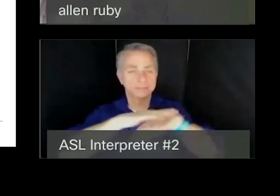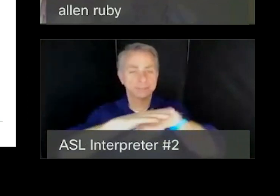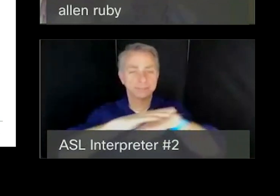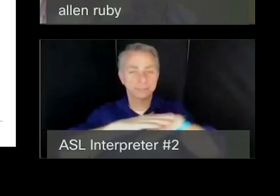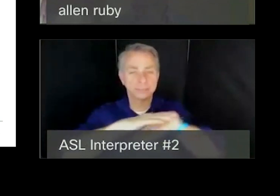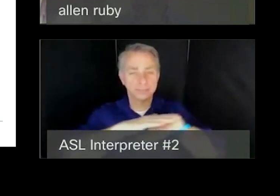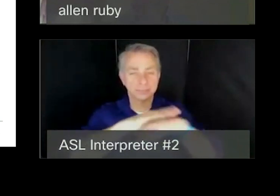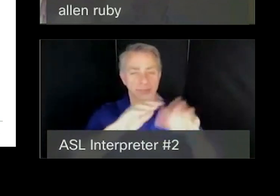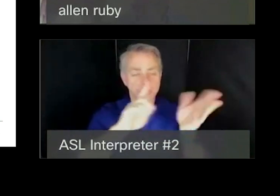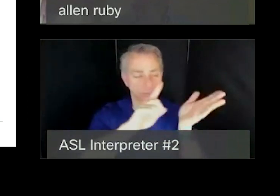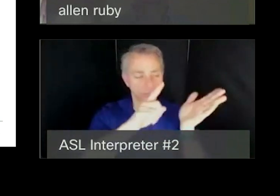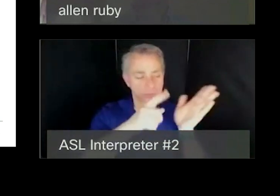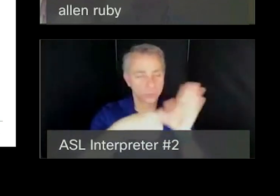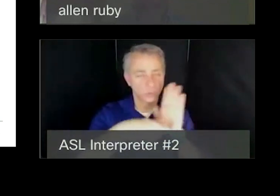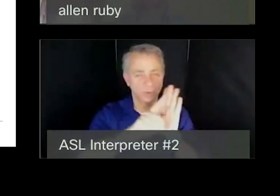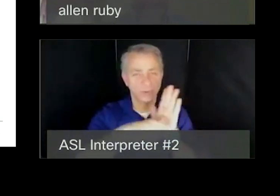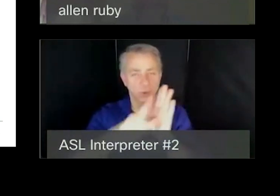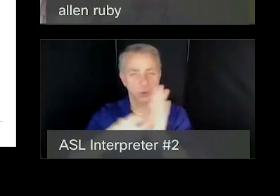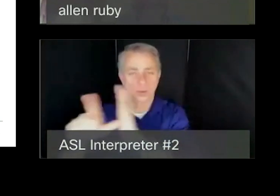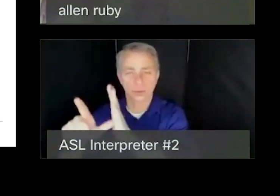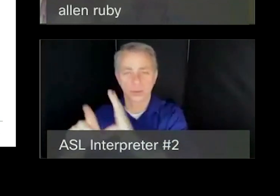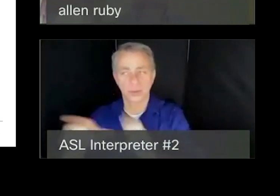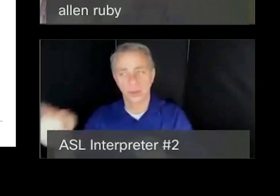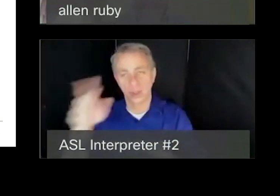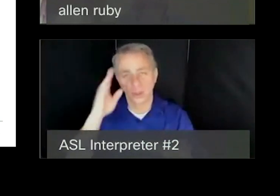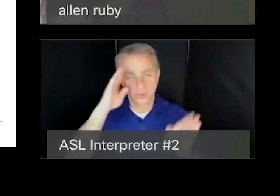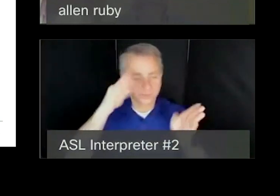those 4 sections. So as James went over them,